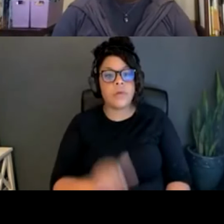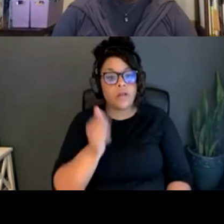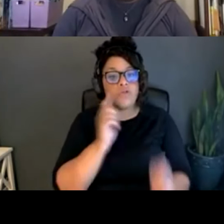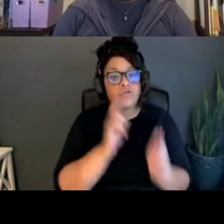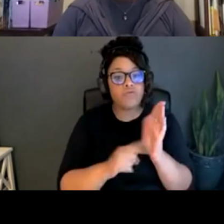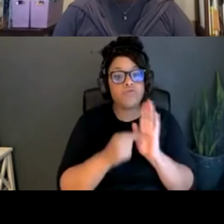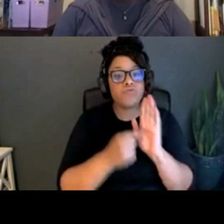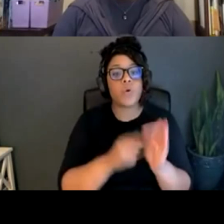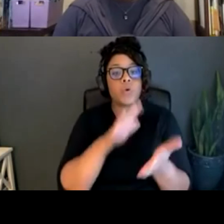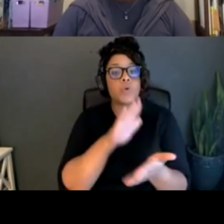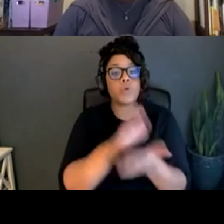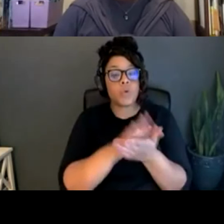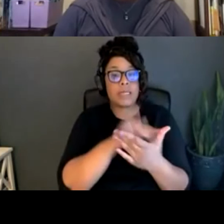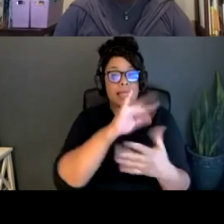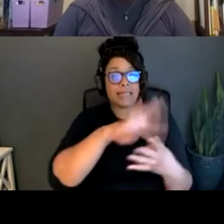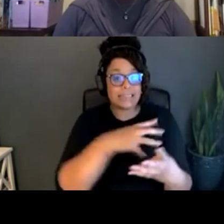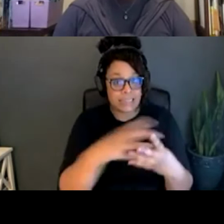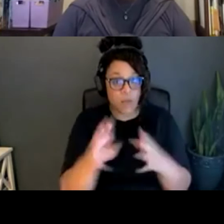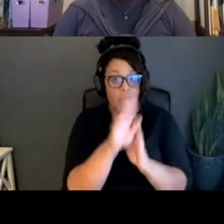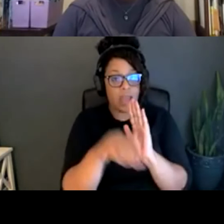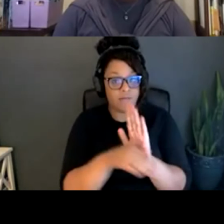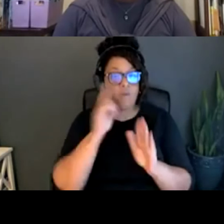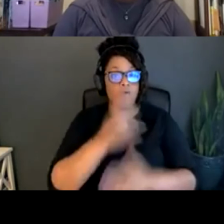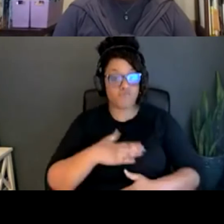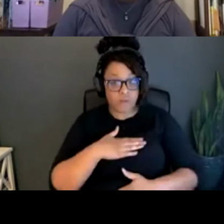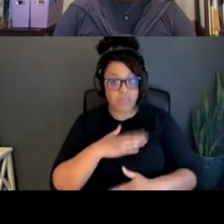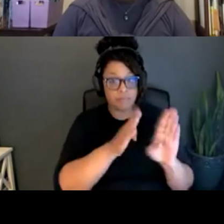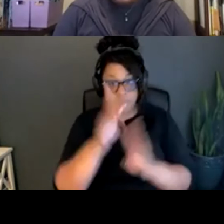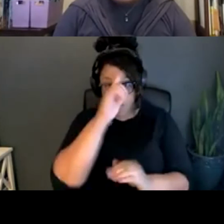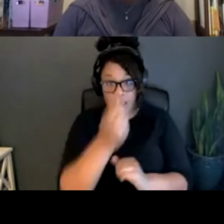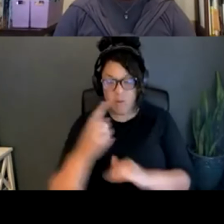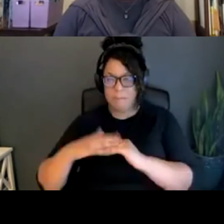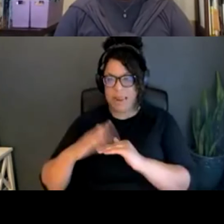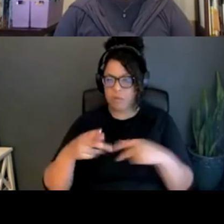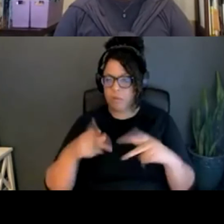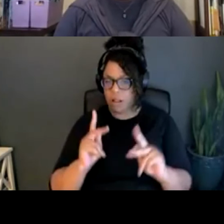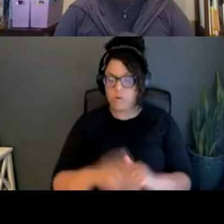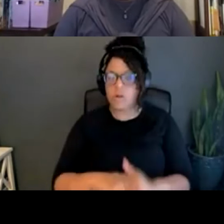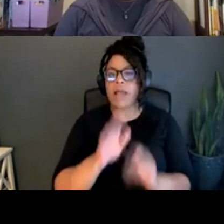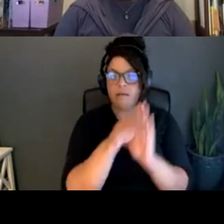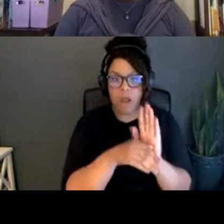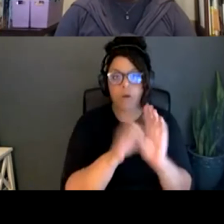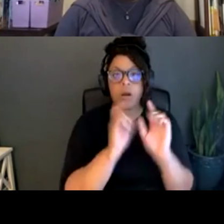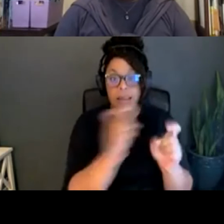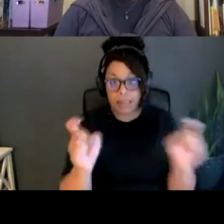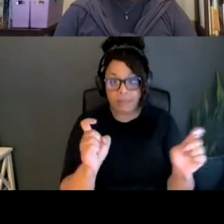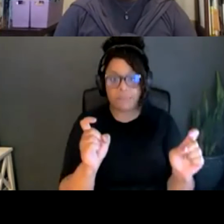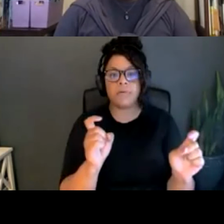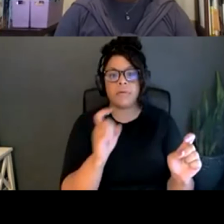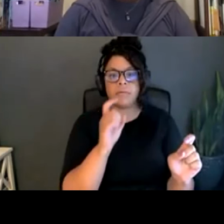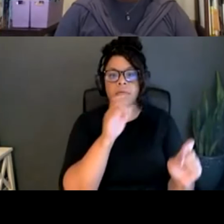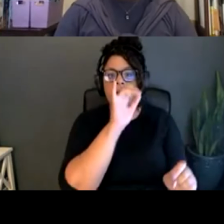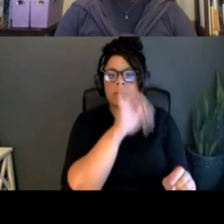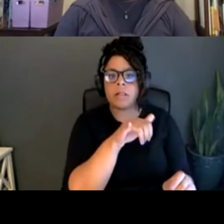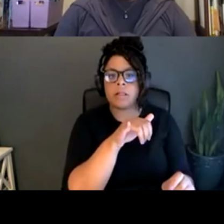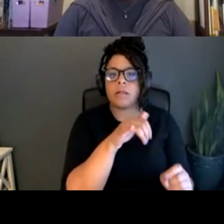of recess for everyone, the minimum allowed, are more likely to be children of color,